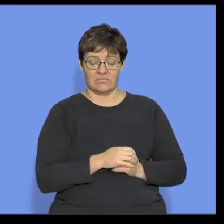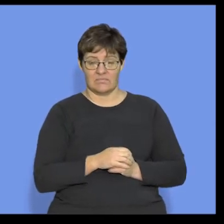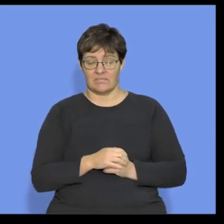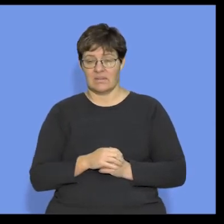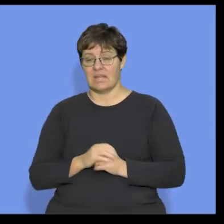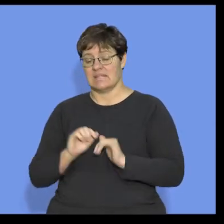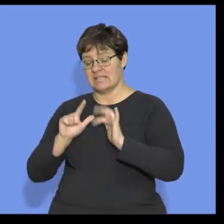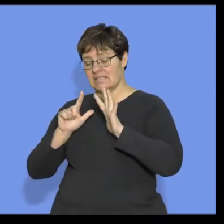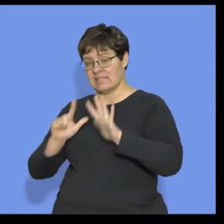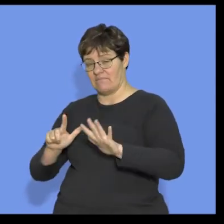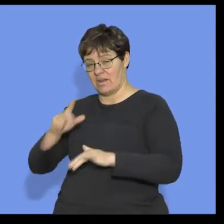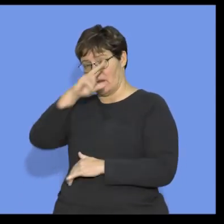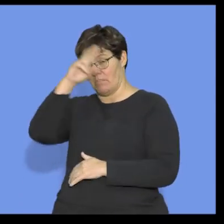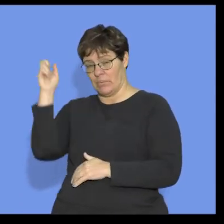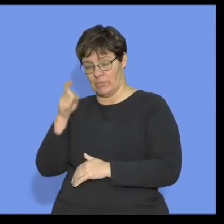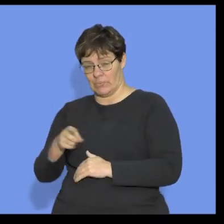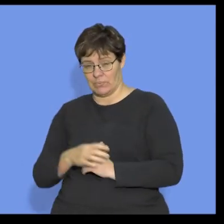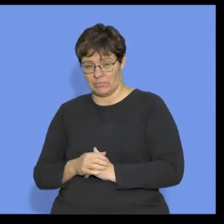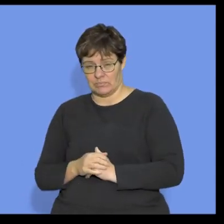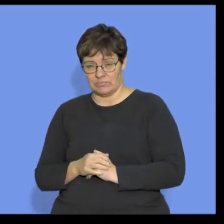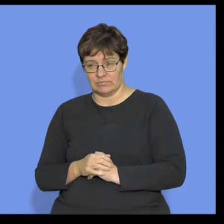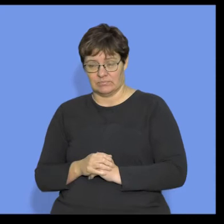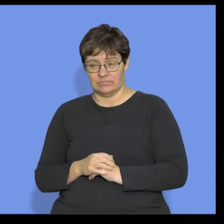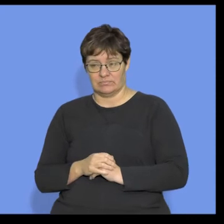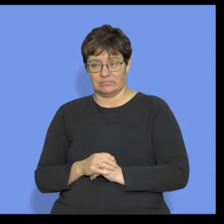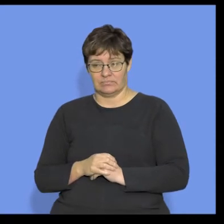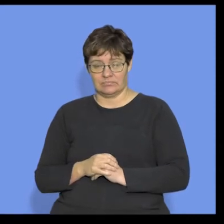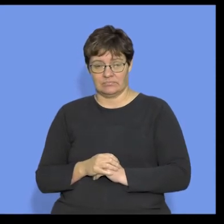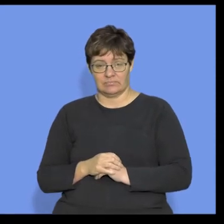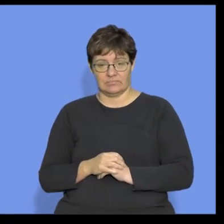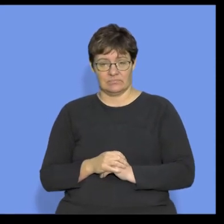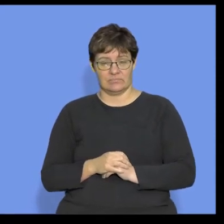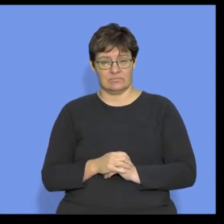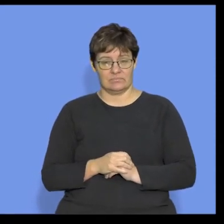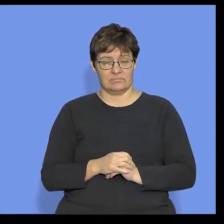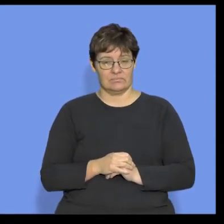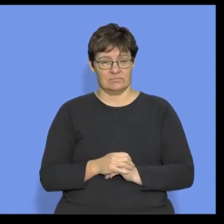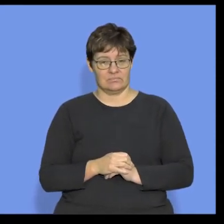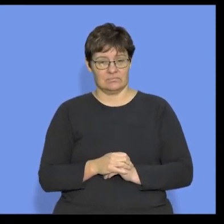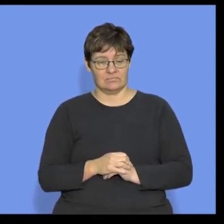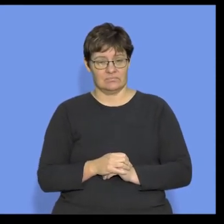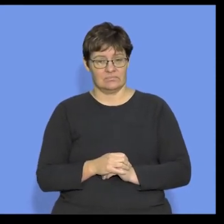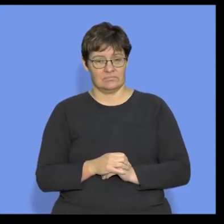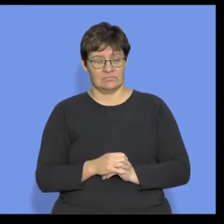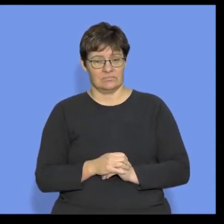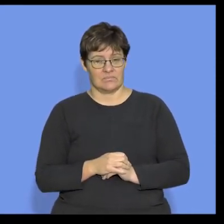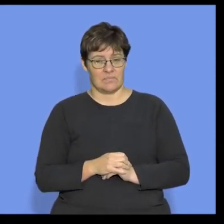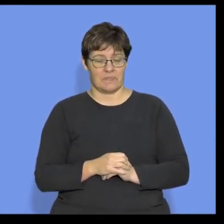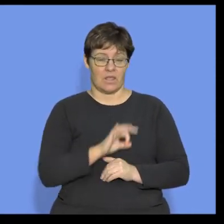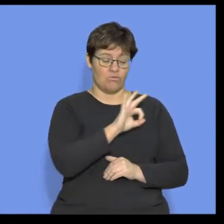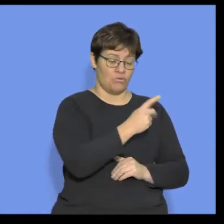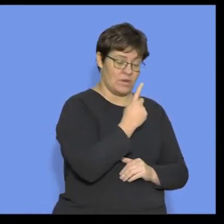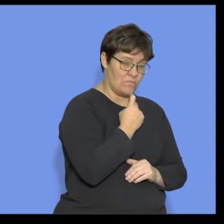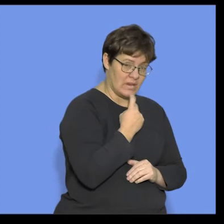red and 7 are blue. So 3 red, 7